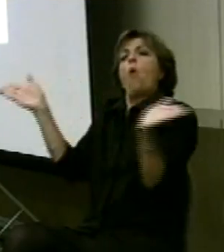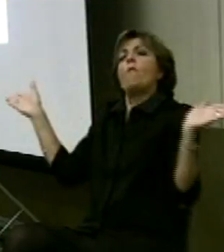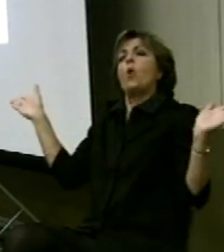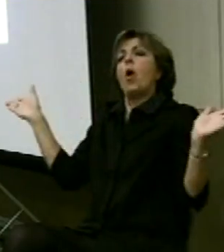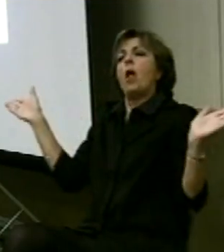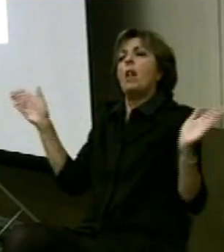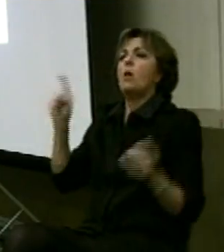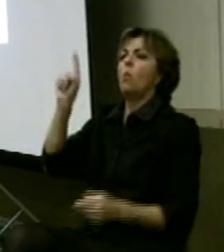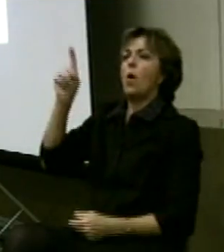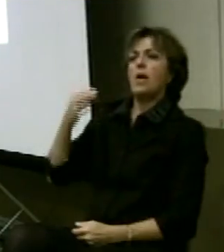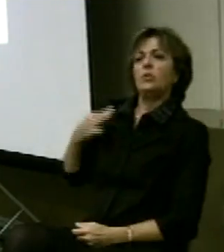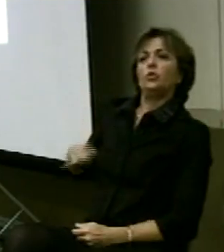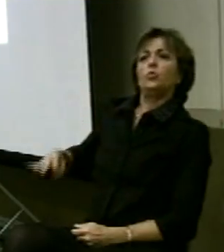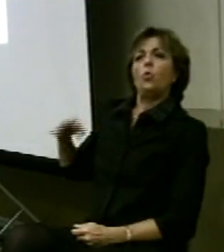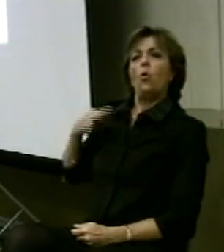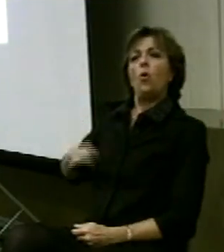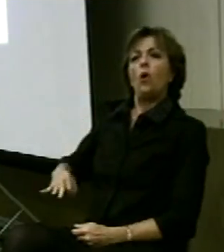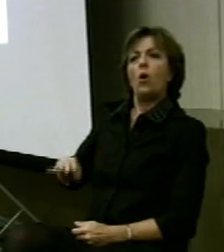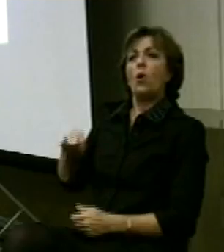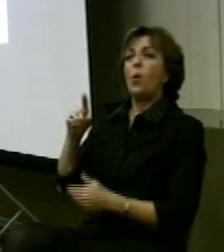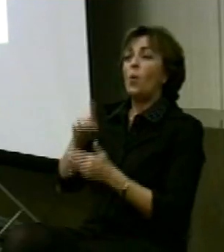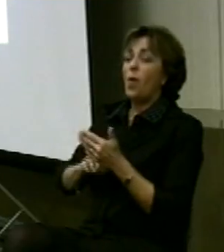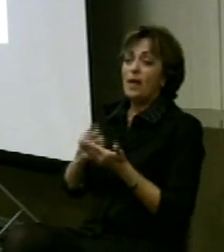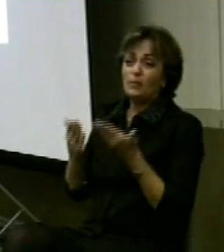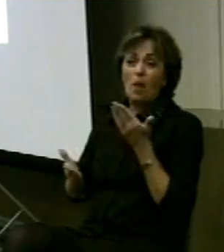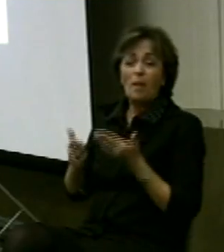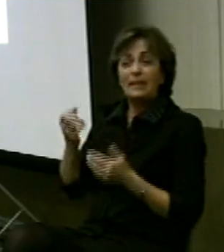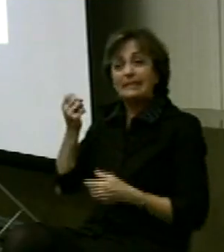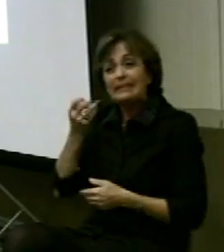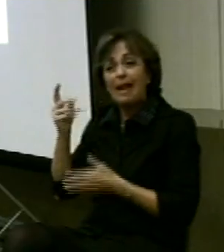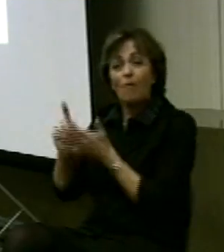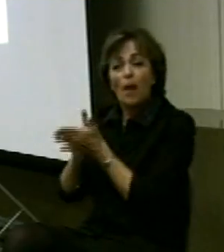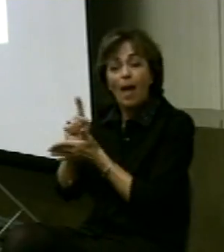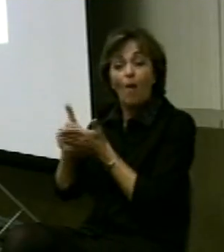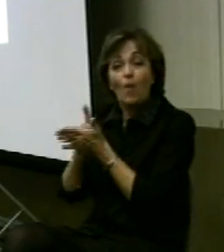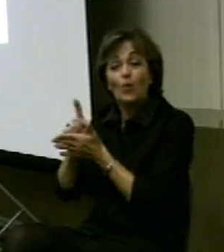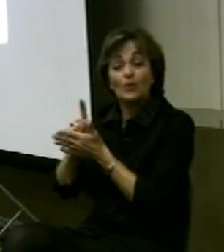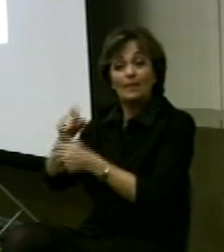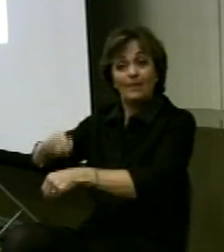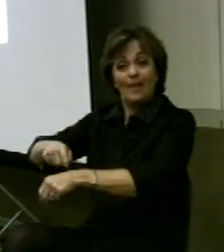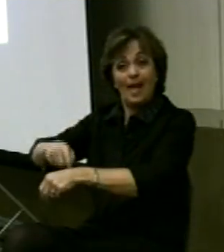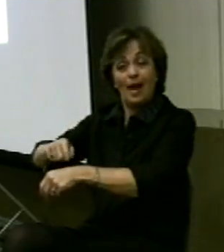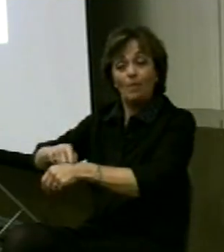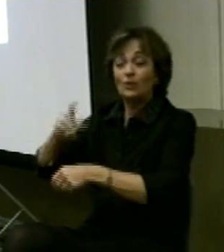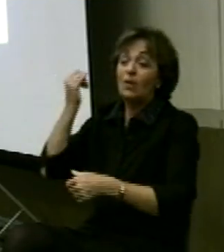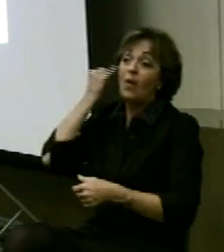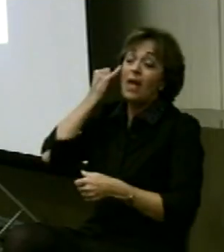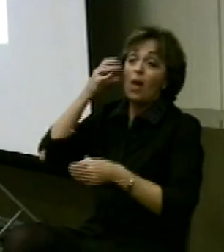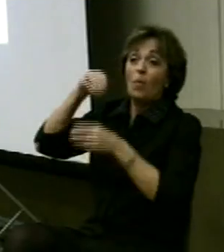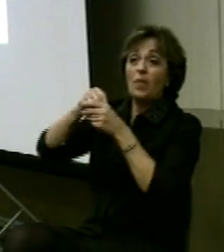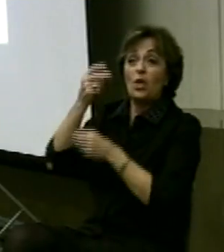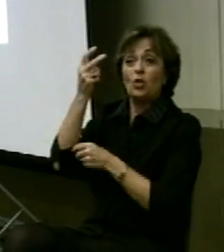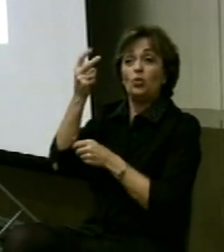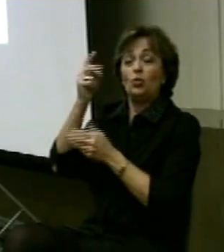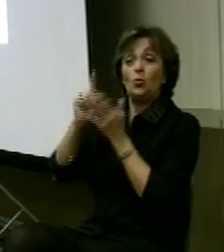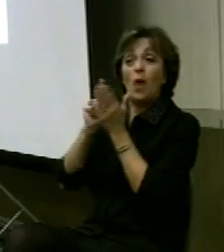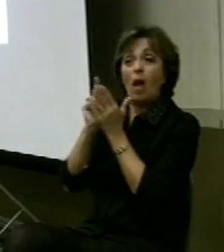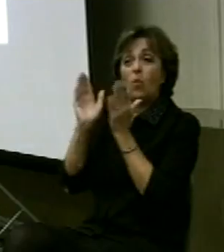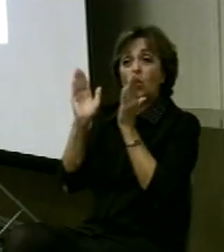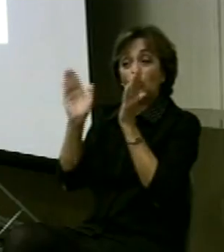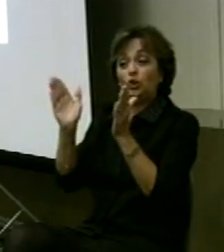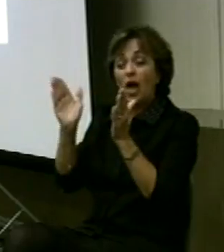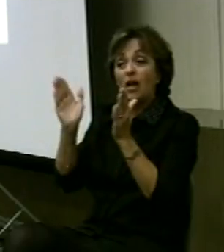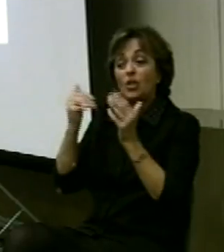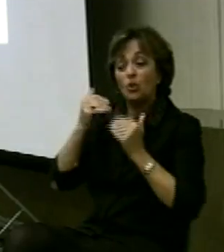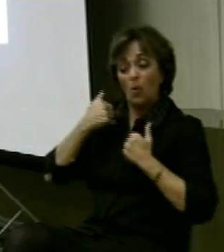1 score for what is likely several hours of time. So if within that 2-hour chunk you have some variation, you're not going